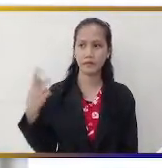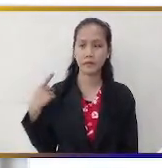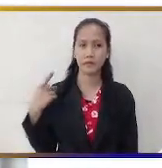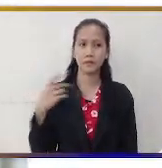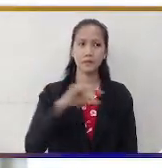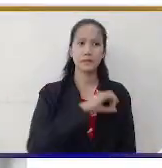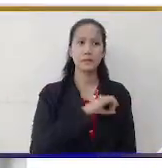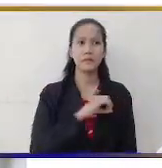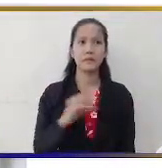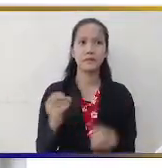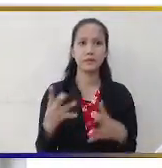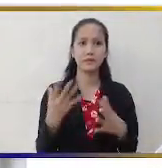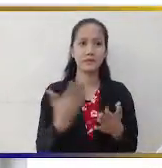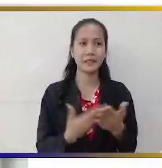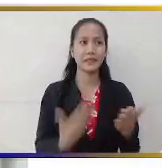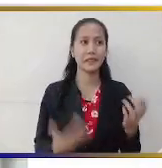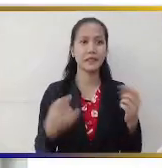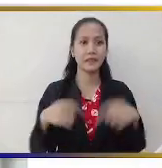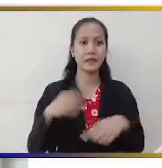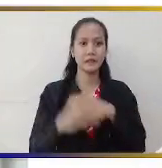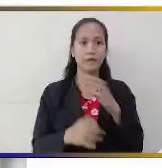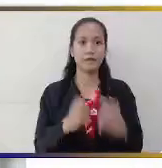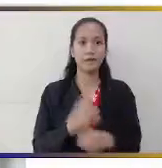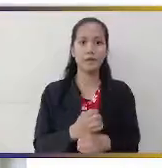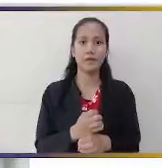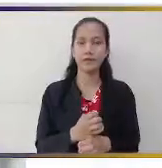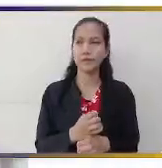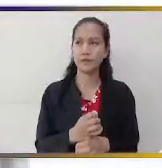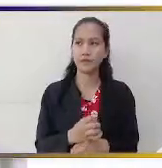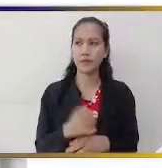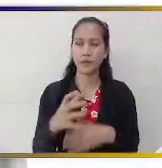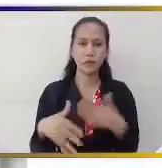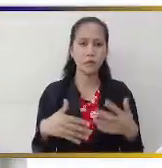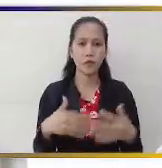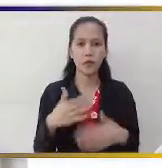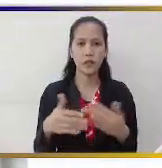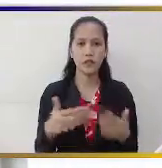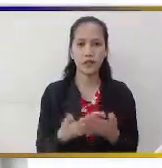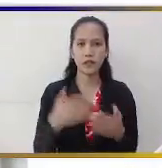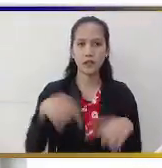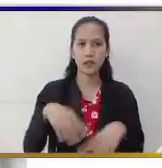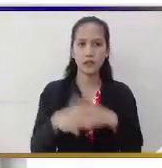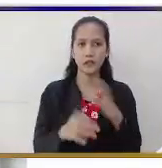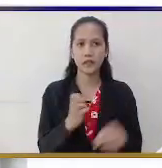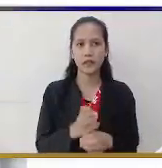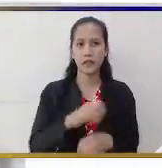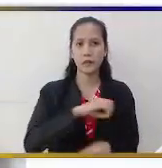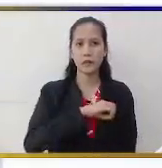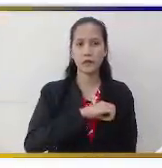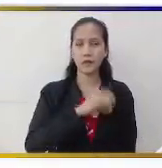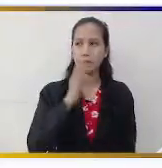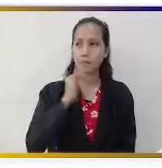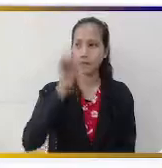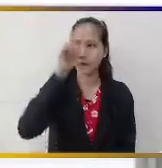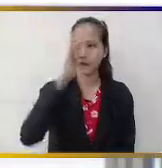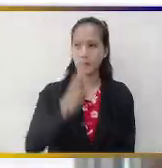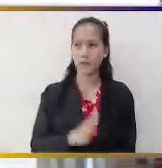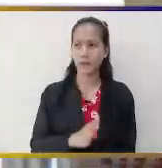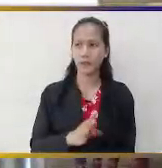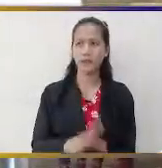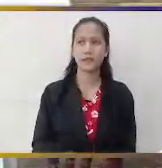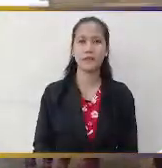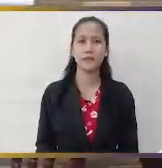the rights above it. He owns all the minerals, gold, and oil, and everything below it, all the way to China. He owns it. It's all his.